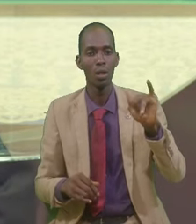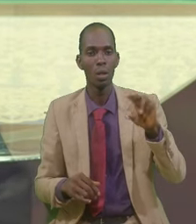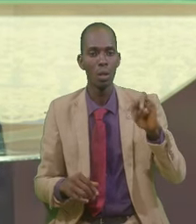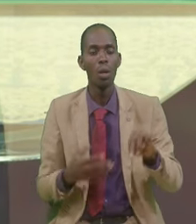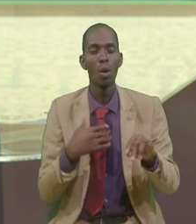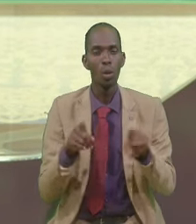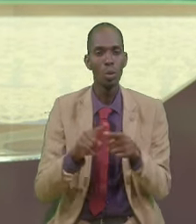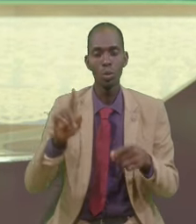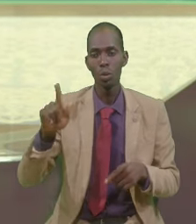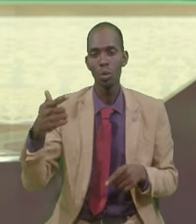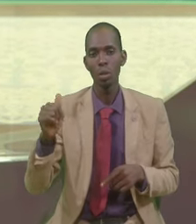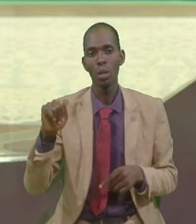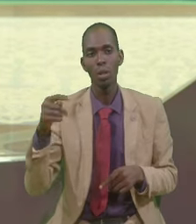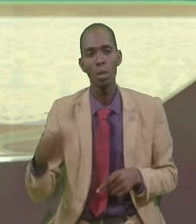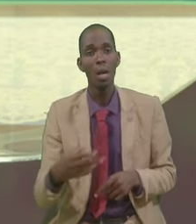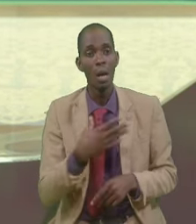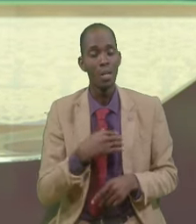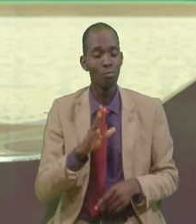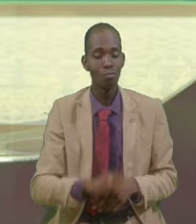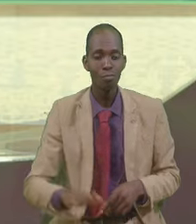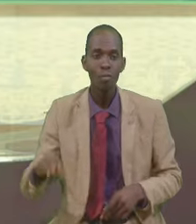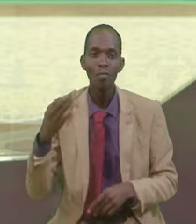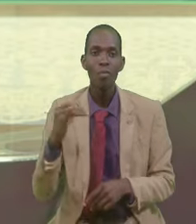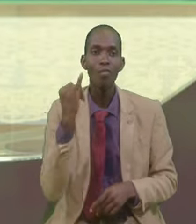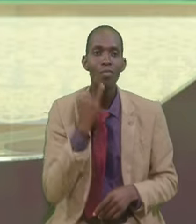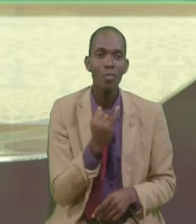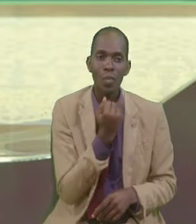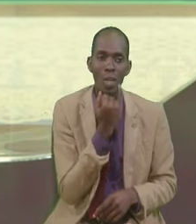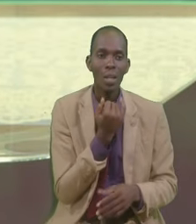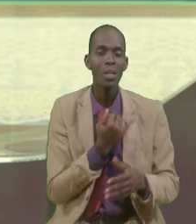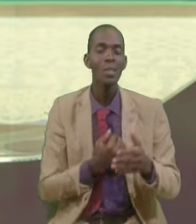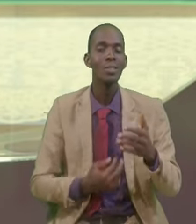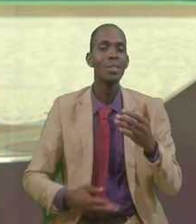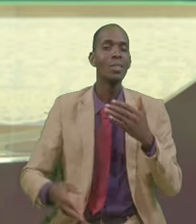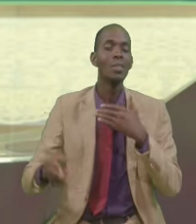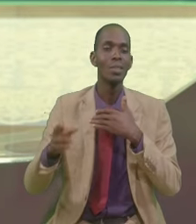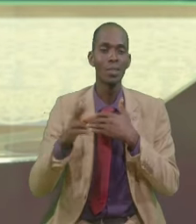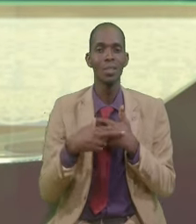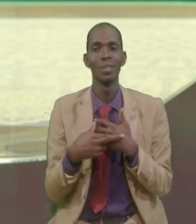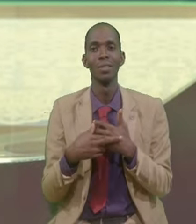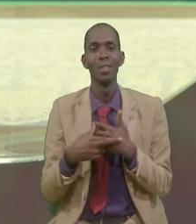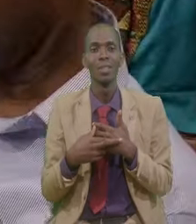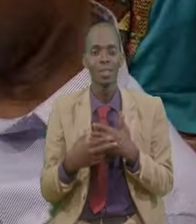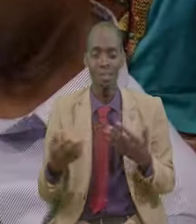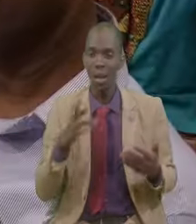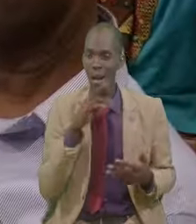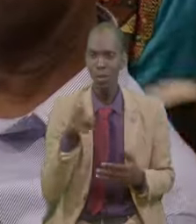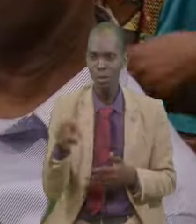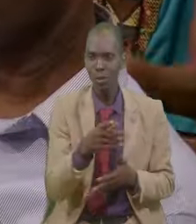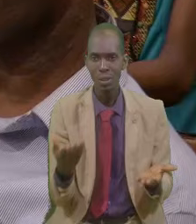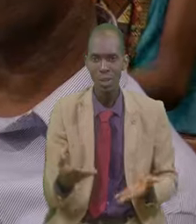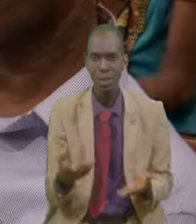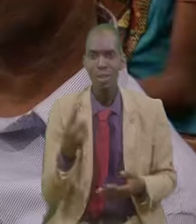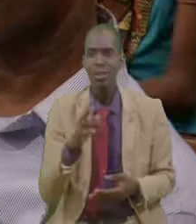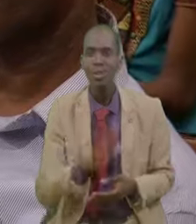unto Ekron. And the children of Israel, are they here tonight?